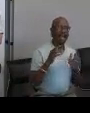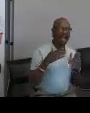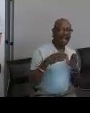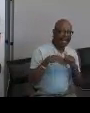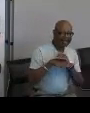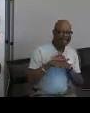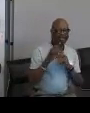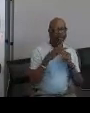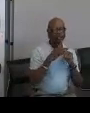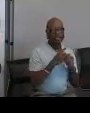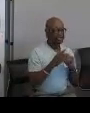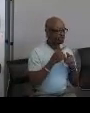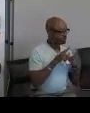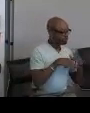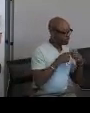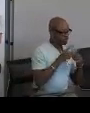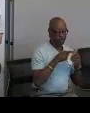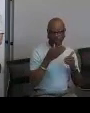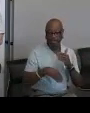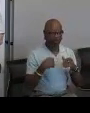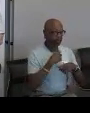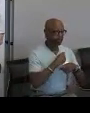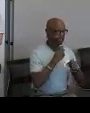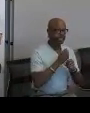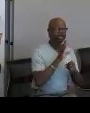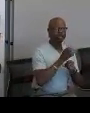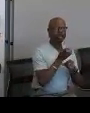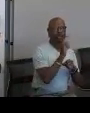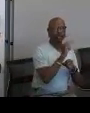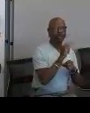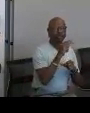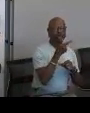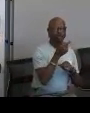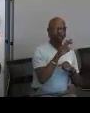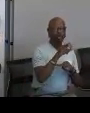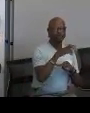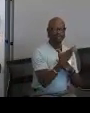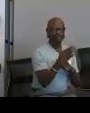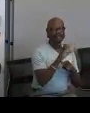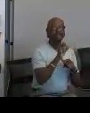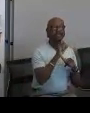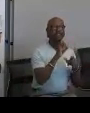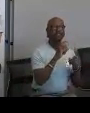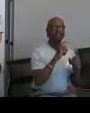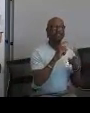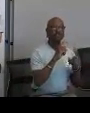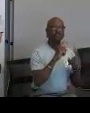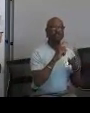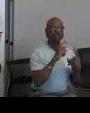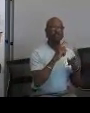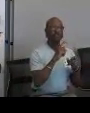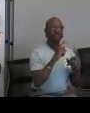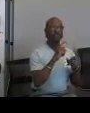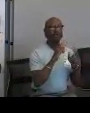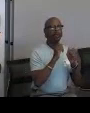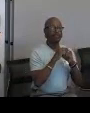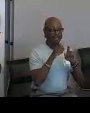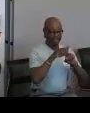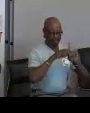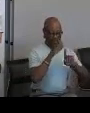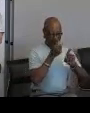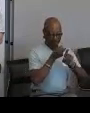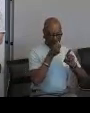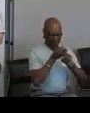you from beginning to end, from creating your own graphics all the way up to final export. With the elevator